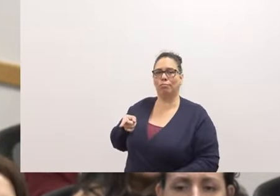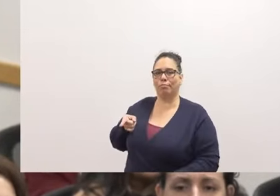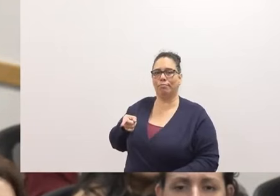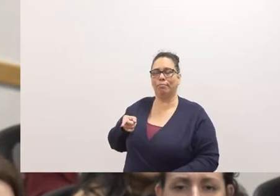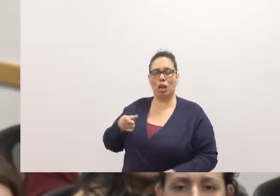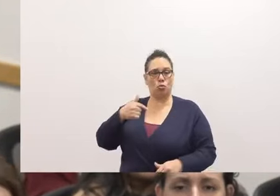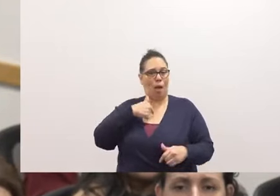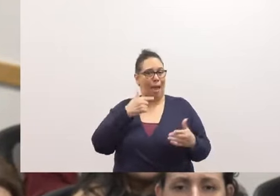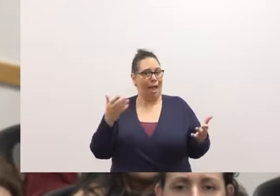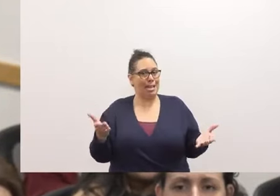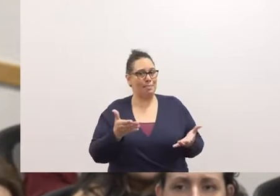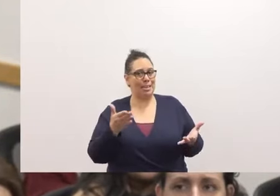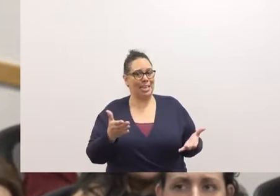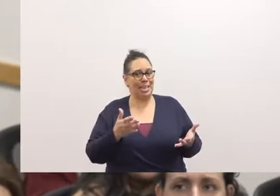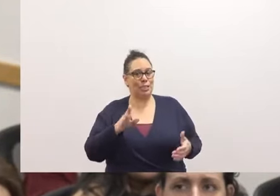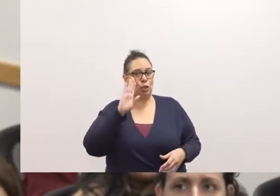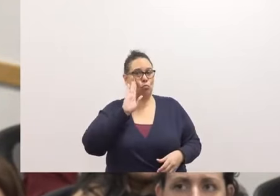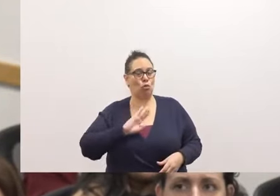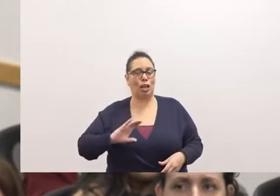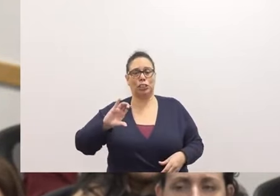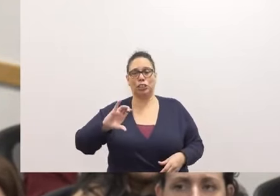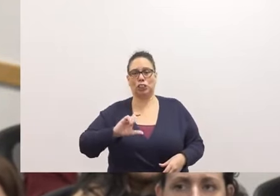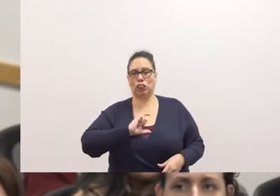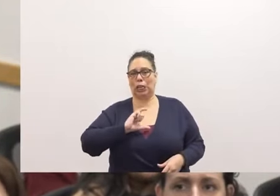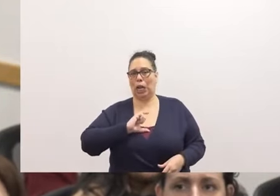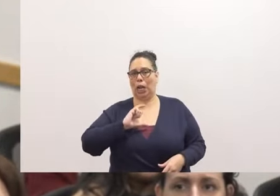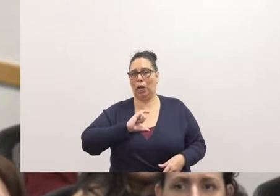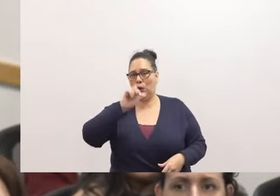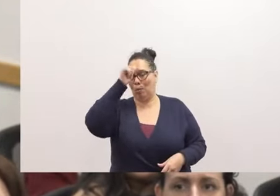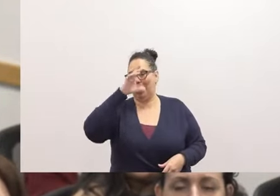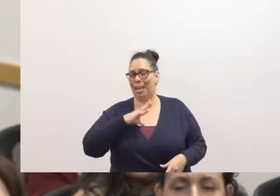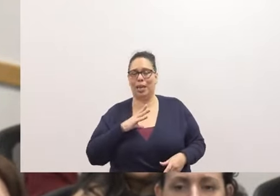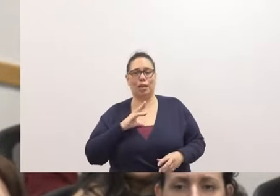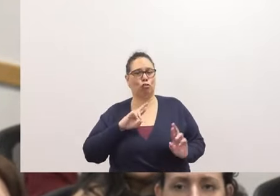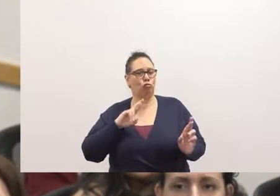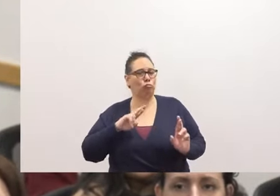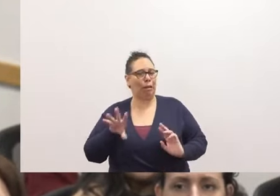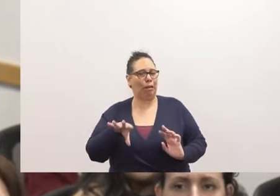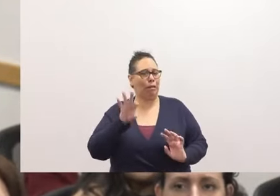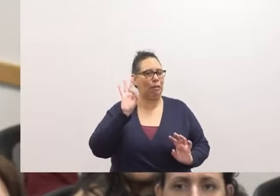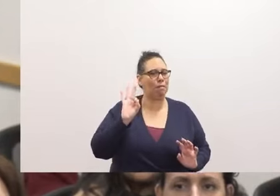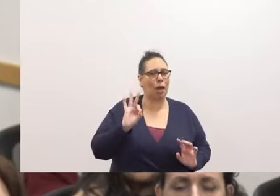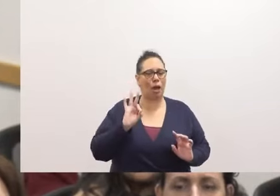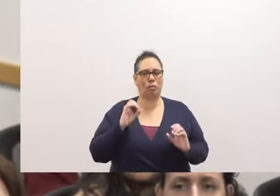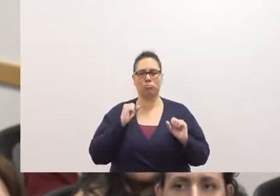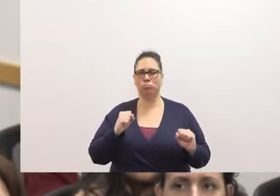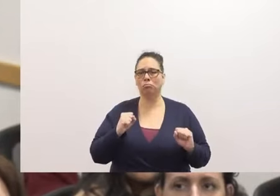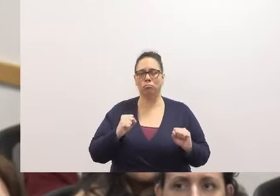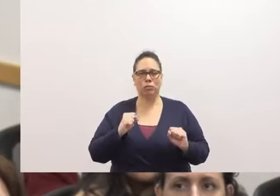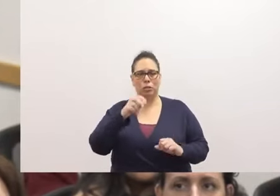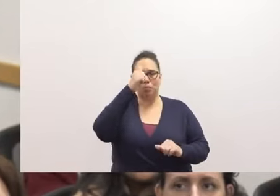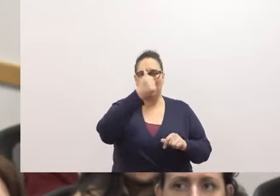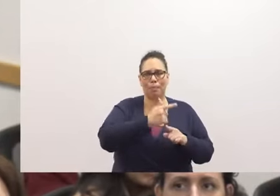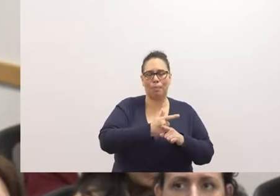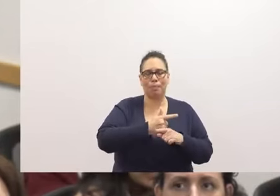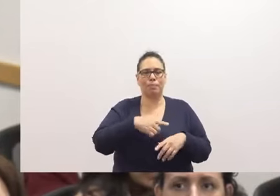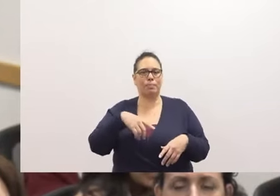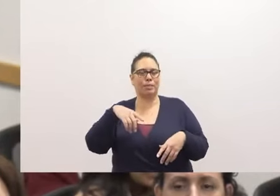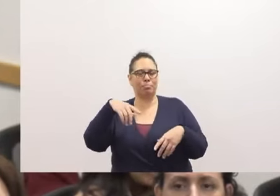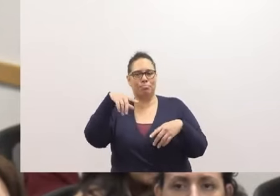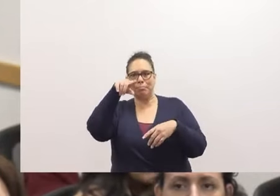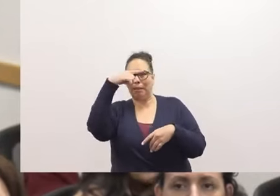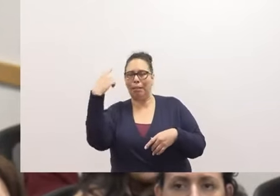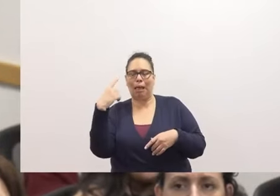here as a Brown man, as a Chicano man, ready to find solidarity with my Black siblings, my Black community, to fight